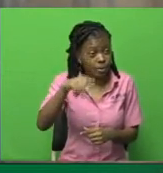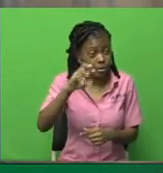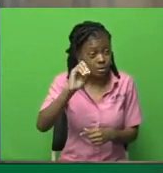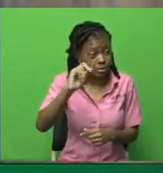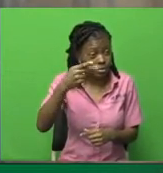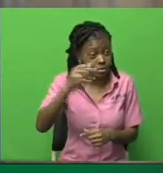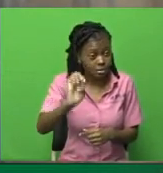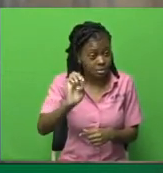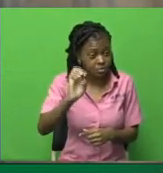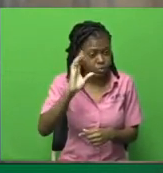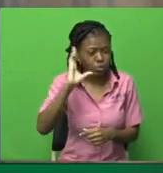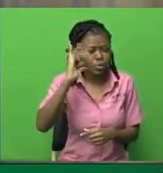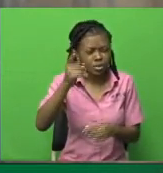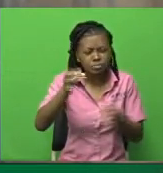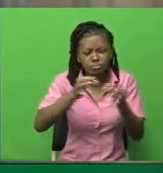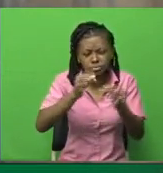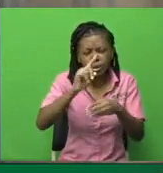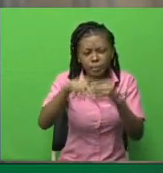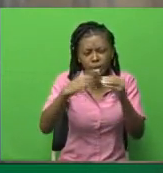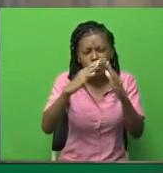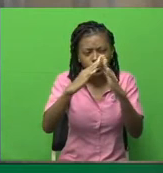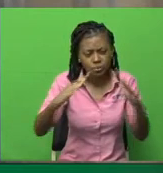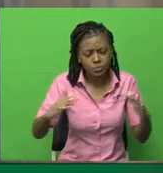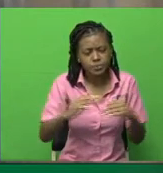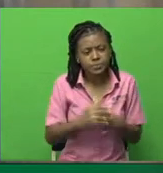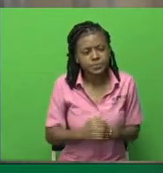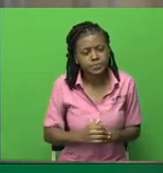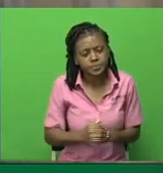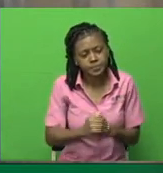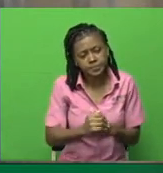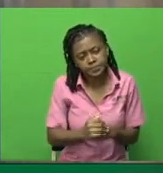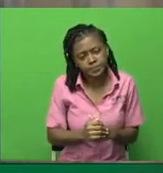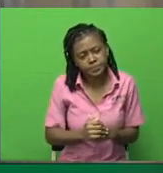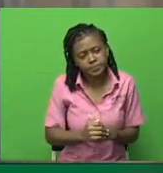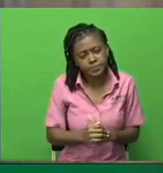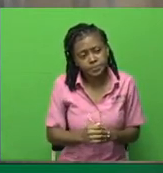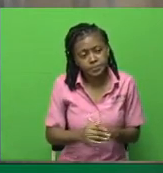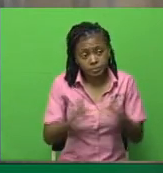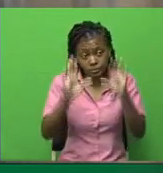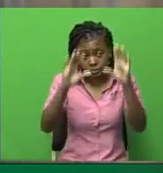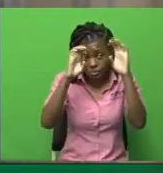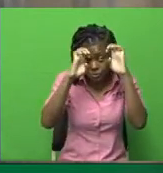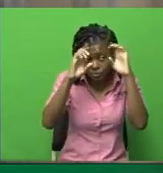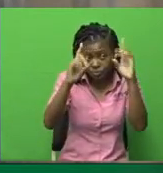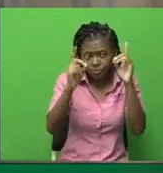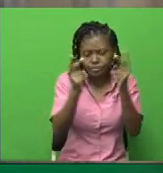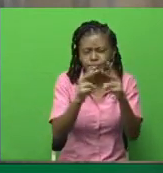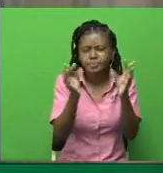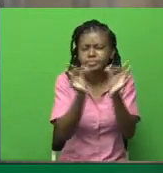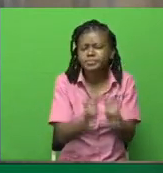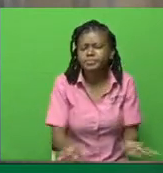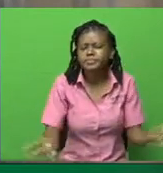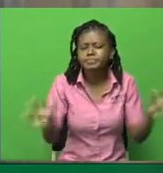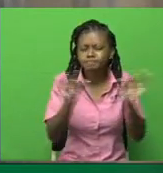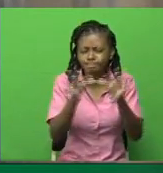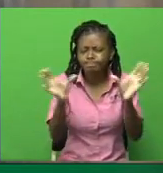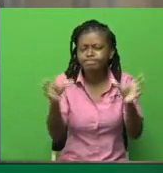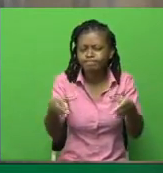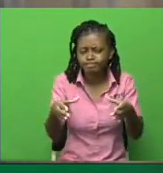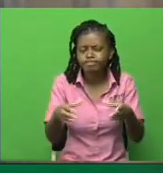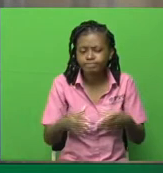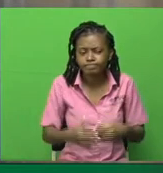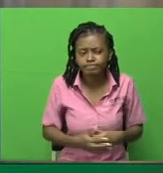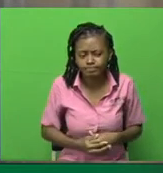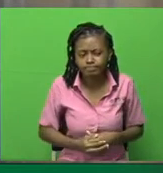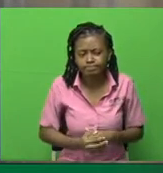housing education a very important sector the true wealth of our nation is not an oil and gas